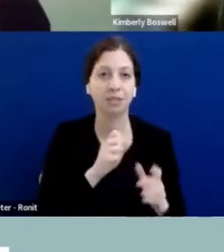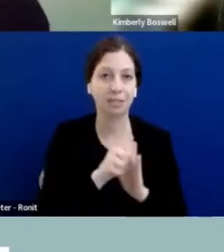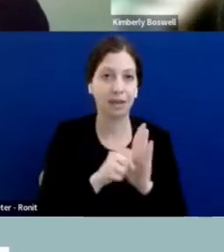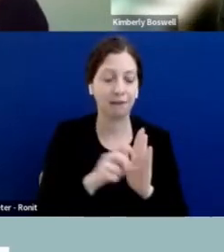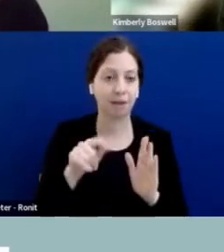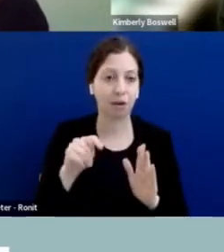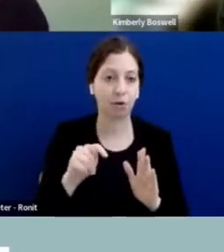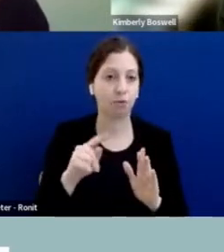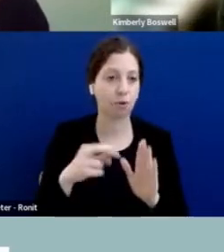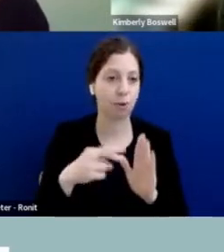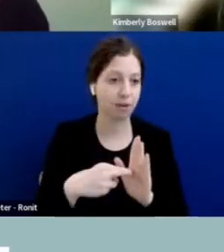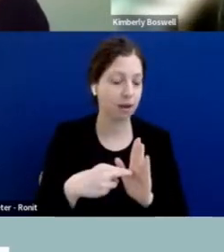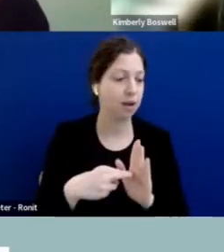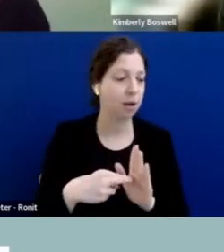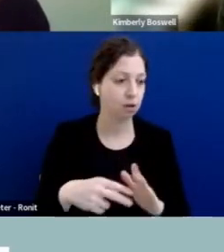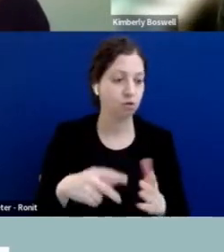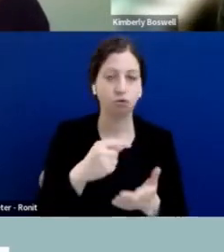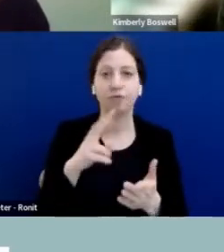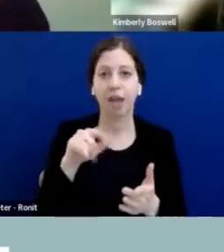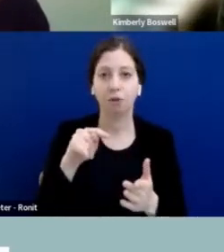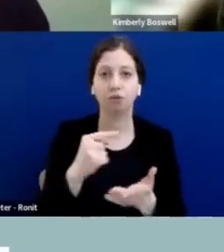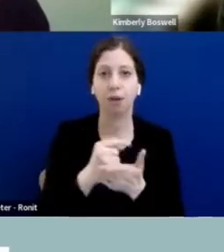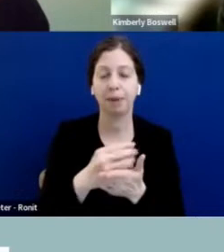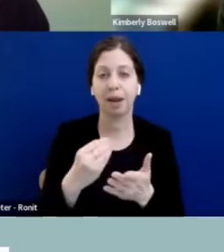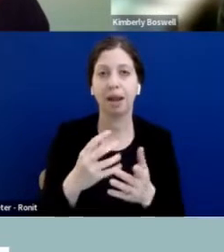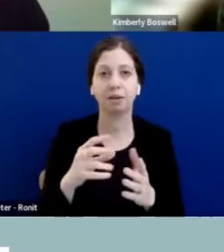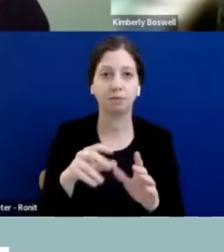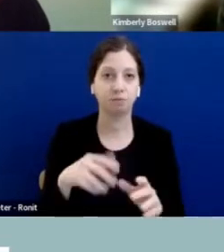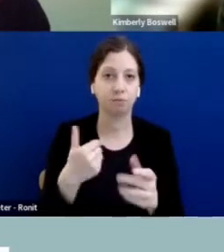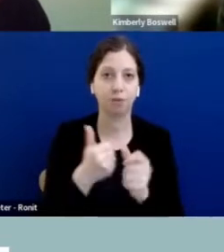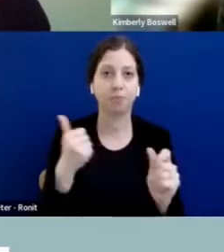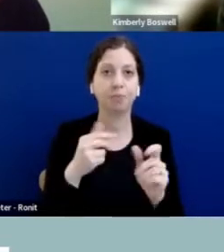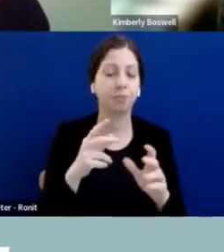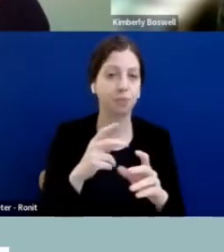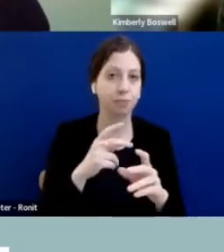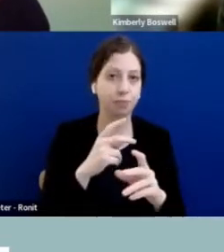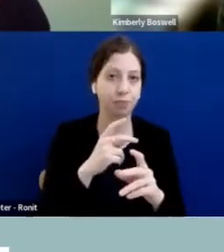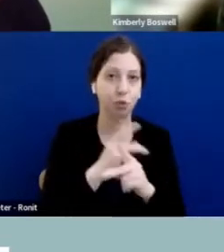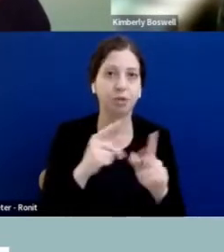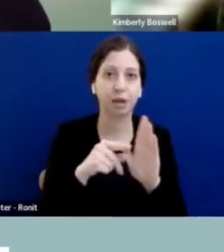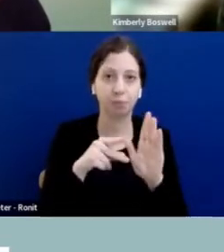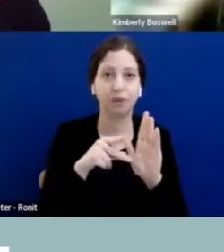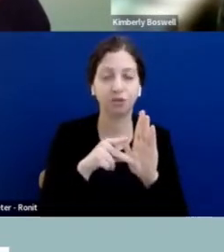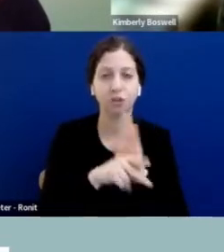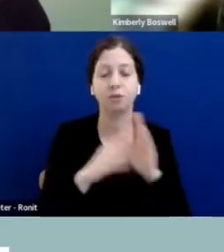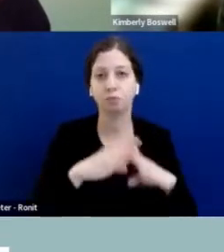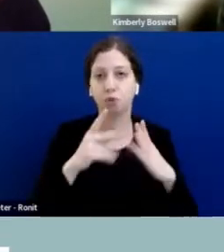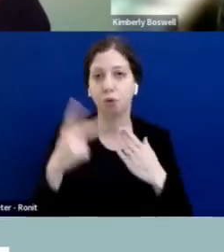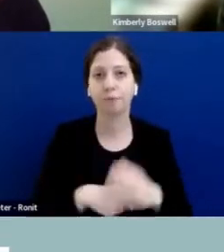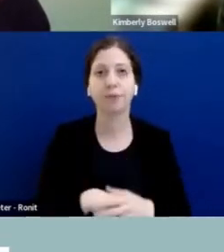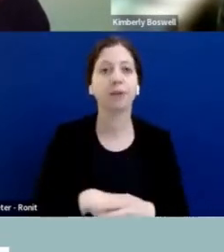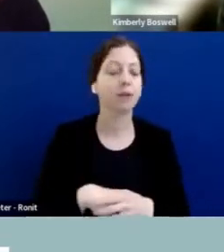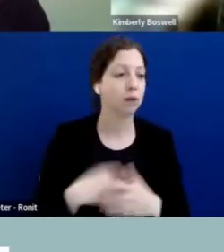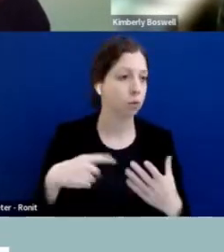veteran treatment and suicide programs, veteran employment programs, and VA treatment staff. We trained these partners